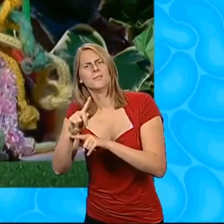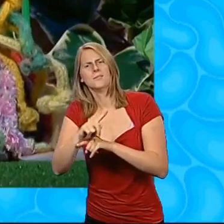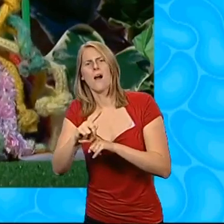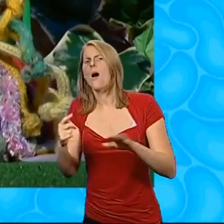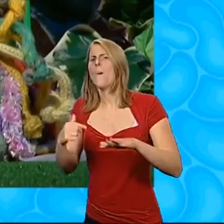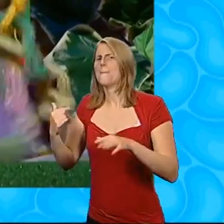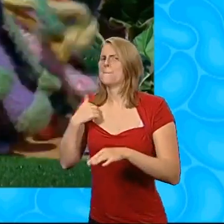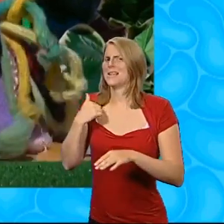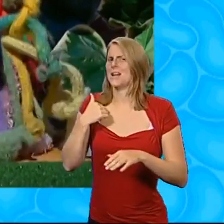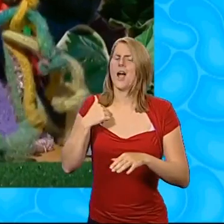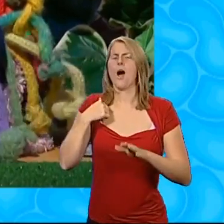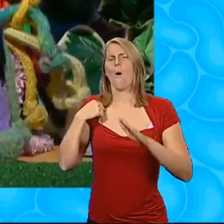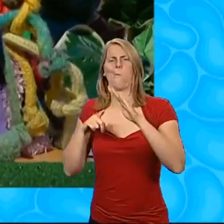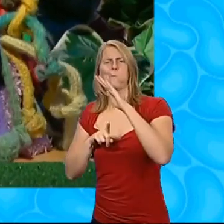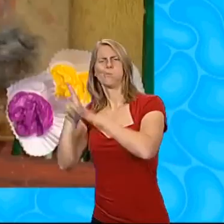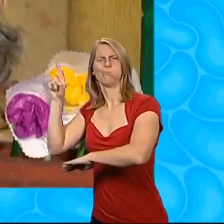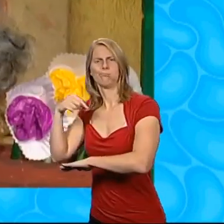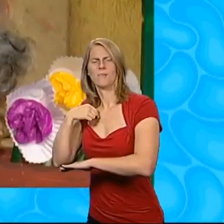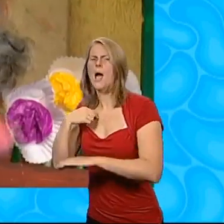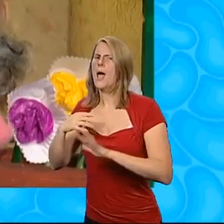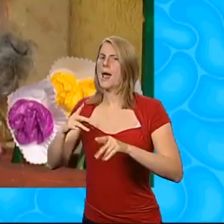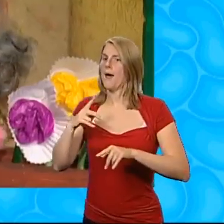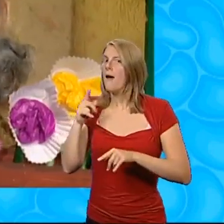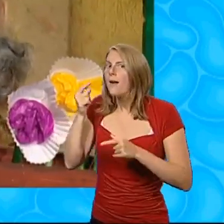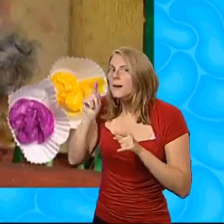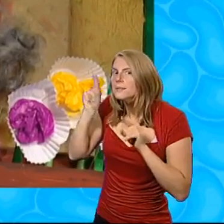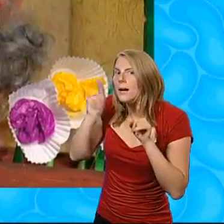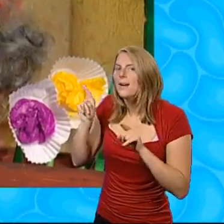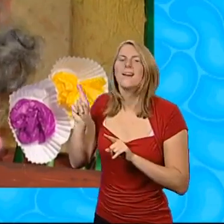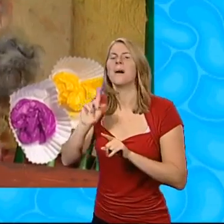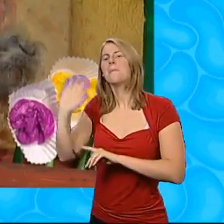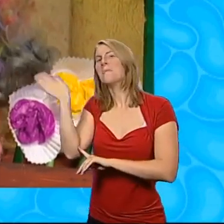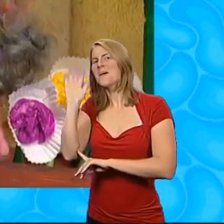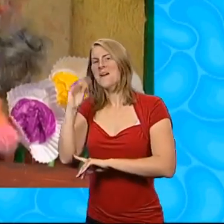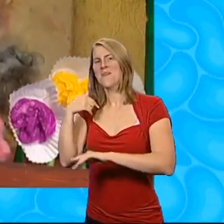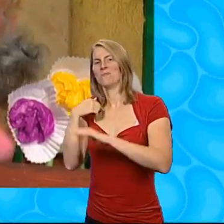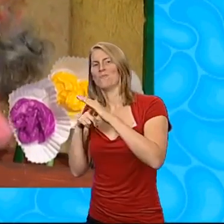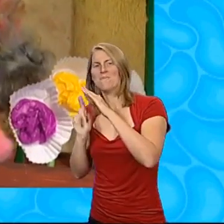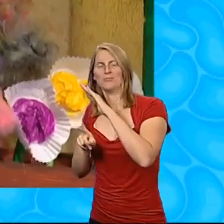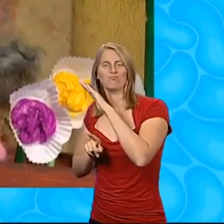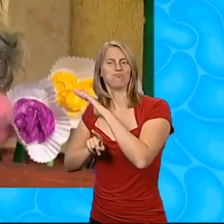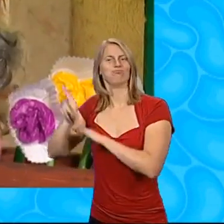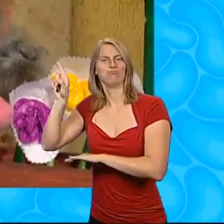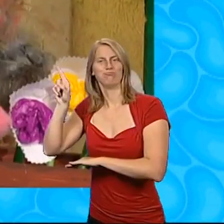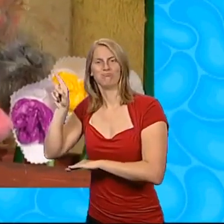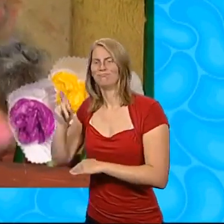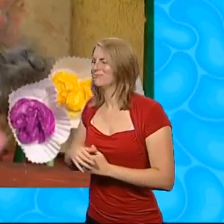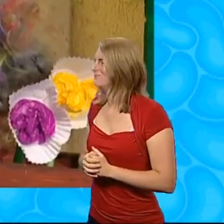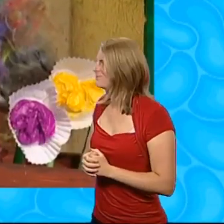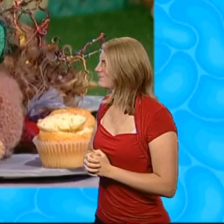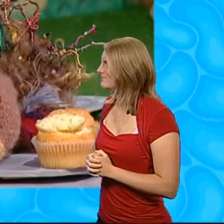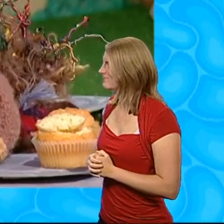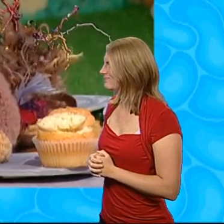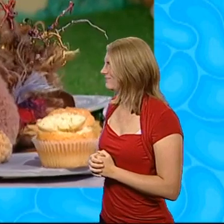later, alligator. Bing! Oh, my go. See you soon over the moon. Flip, flip, la, la, la. And